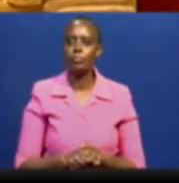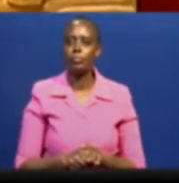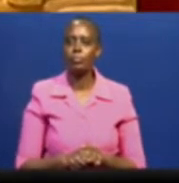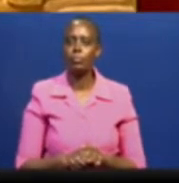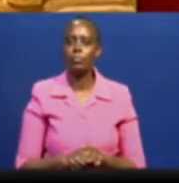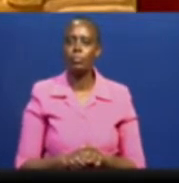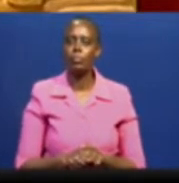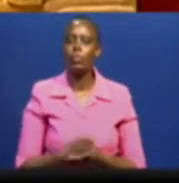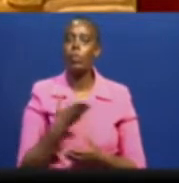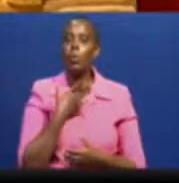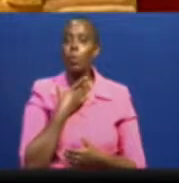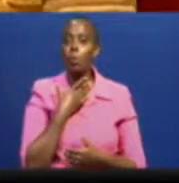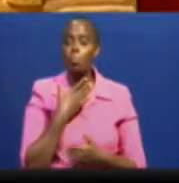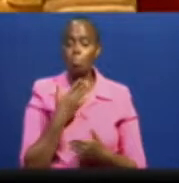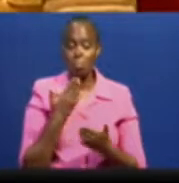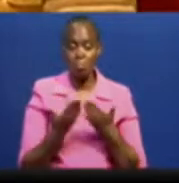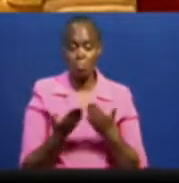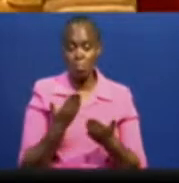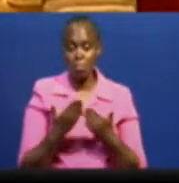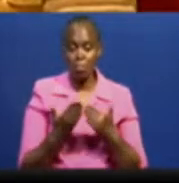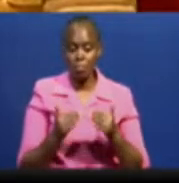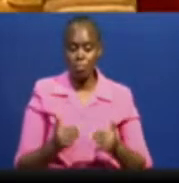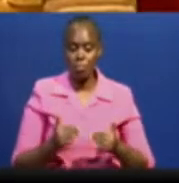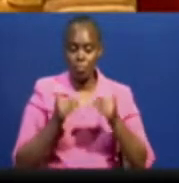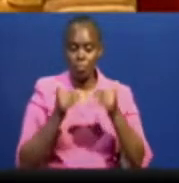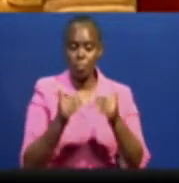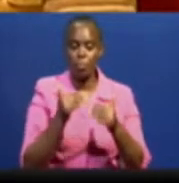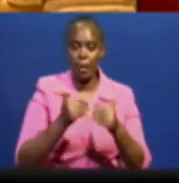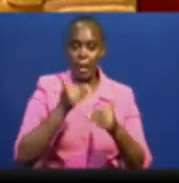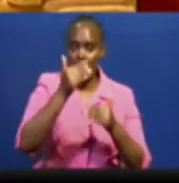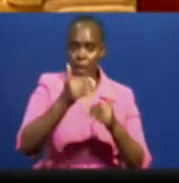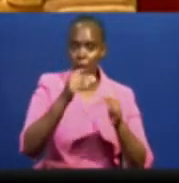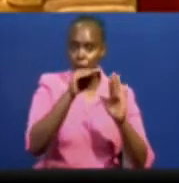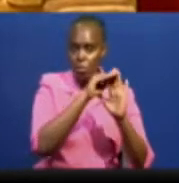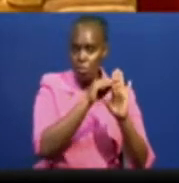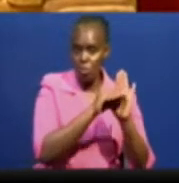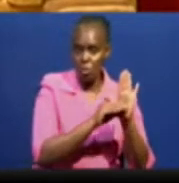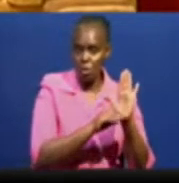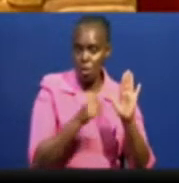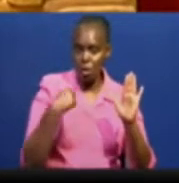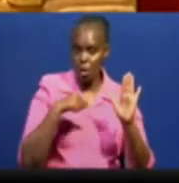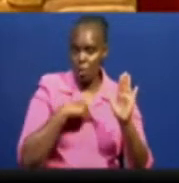Would you like us to move to the... Since we've already called out the next order?